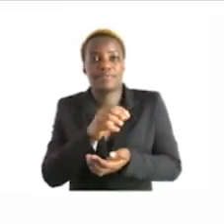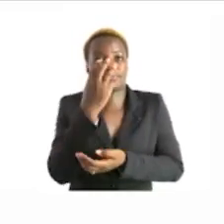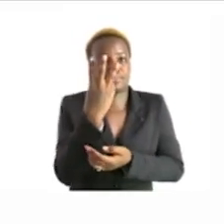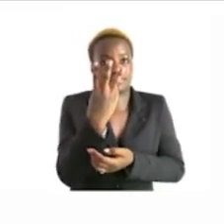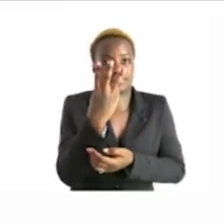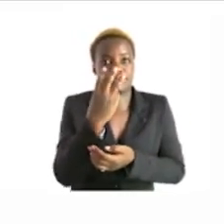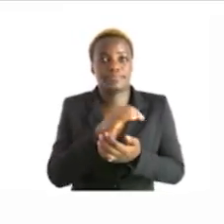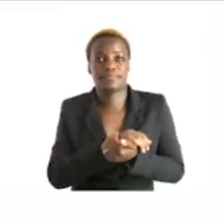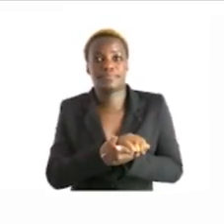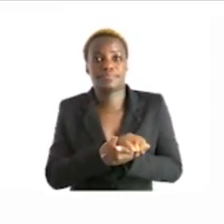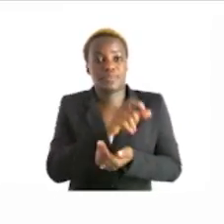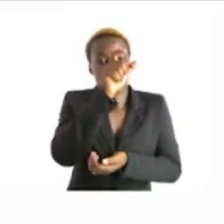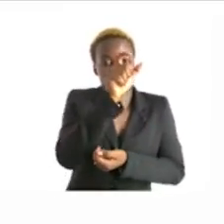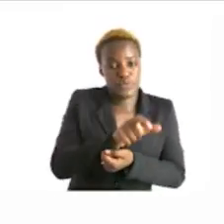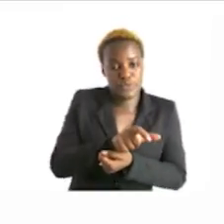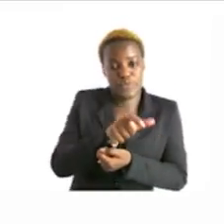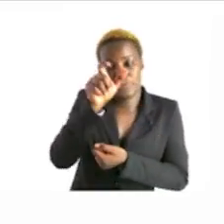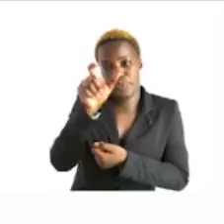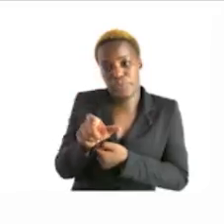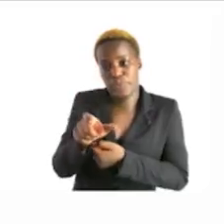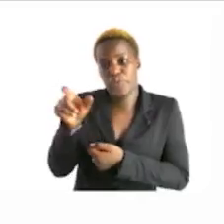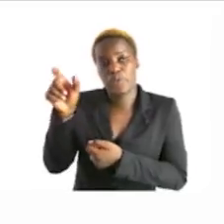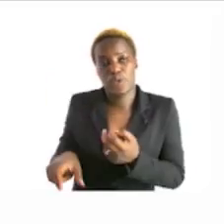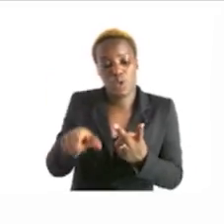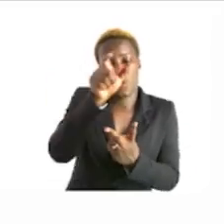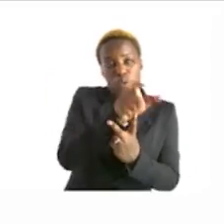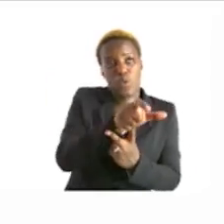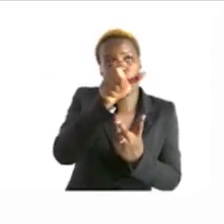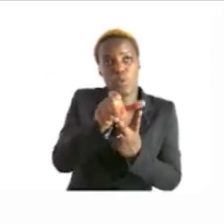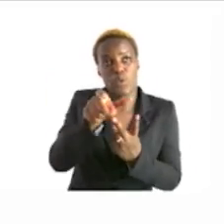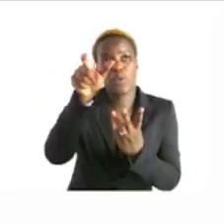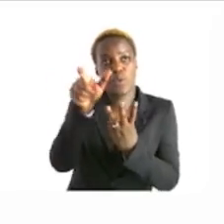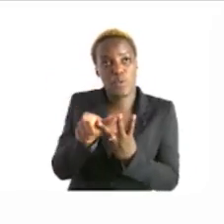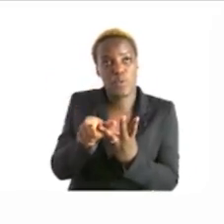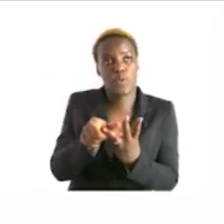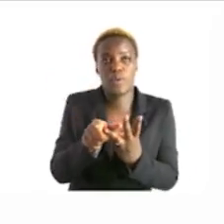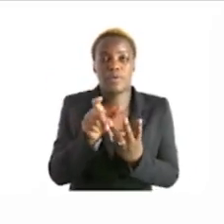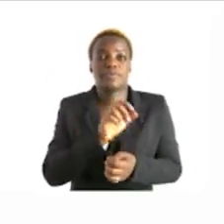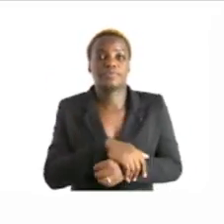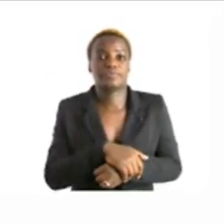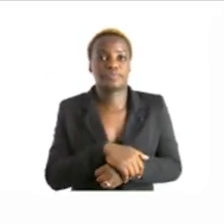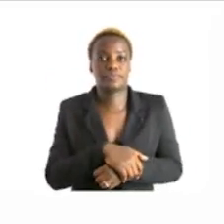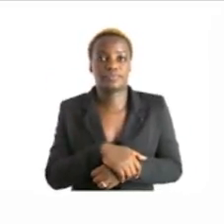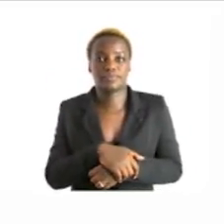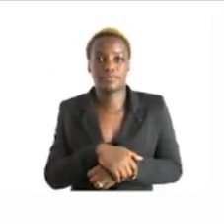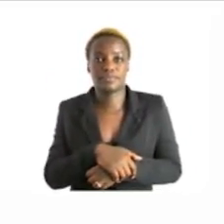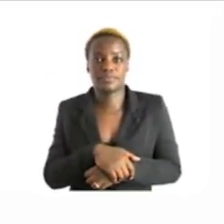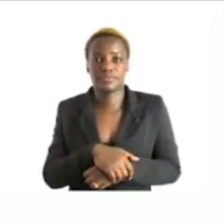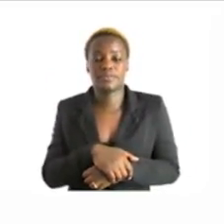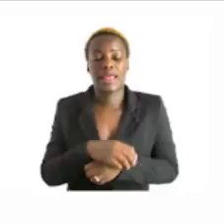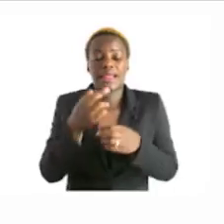so it means we can split the word into three syllables three i would like for you to